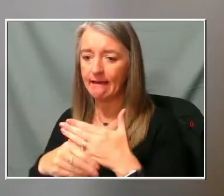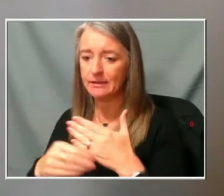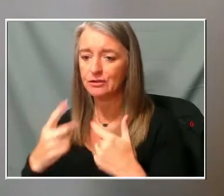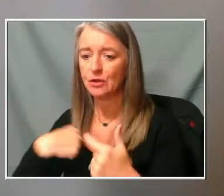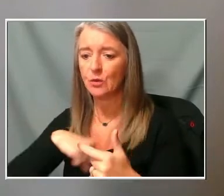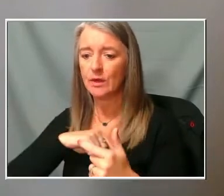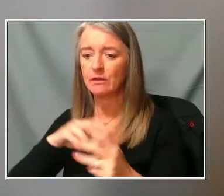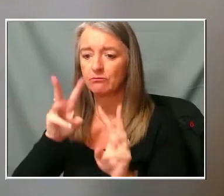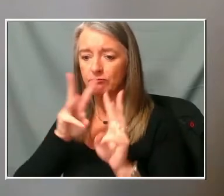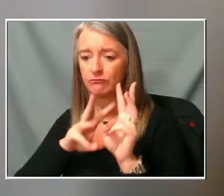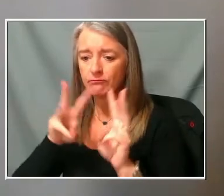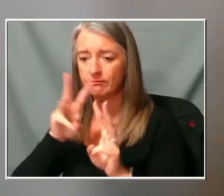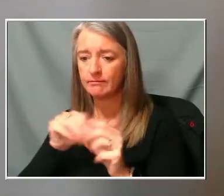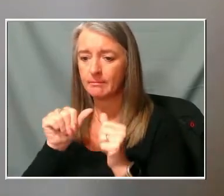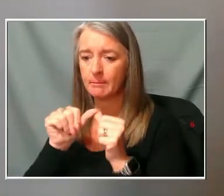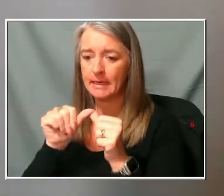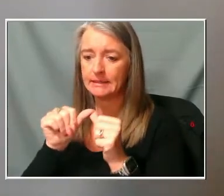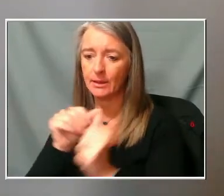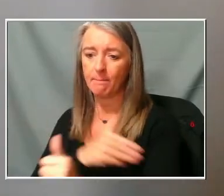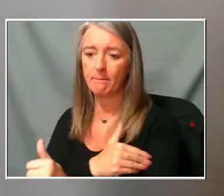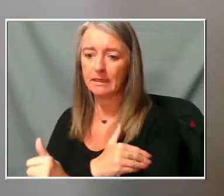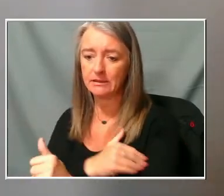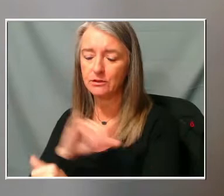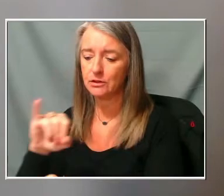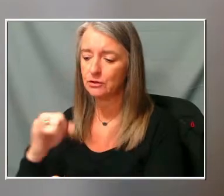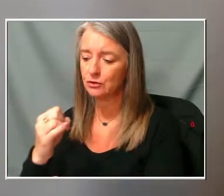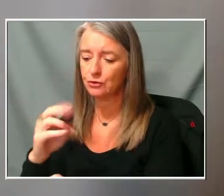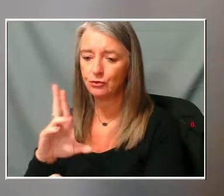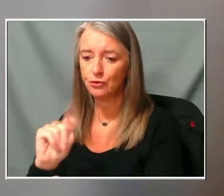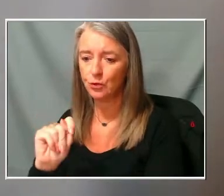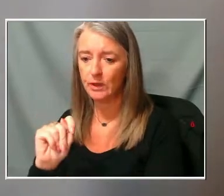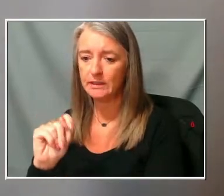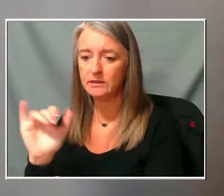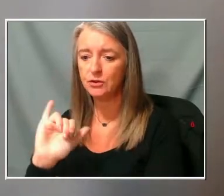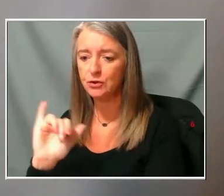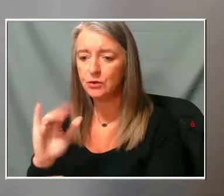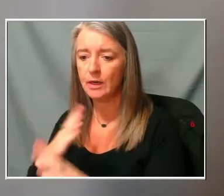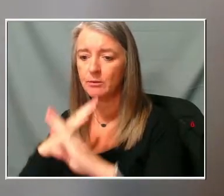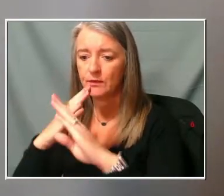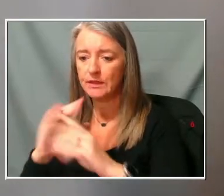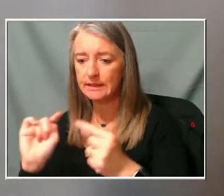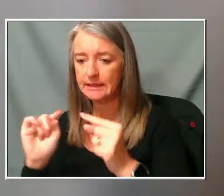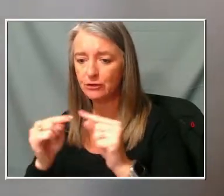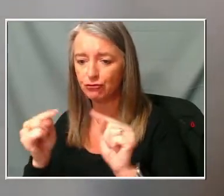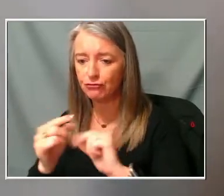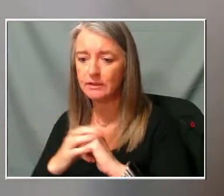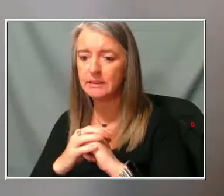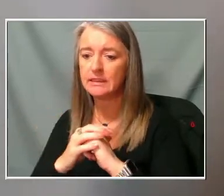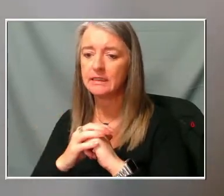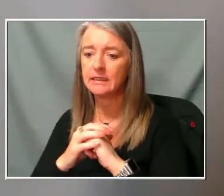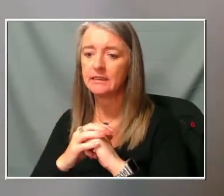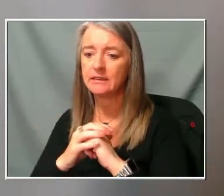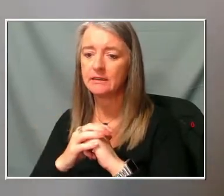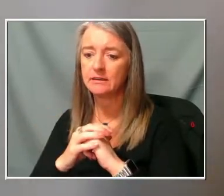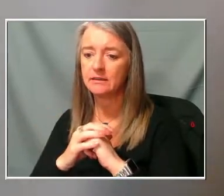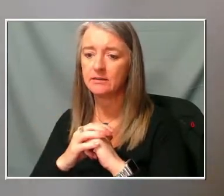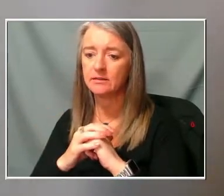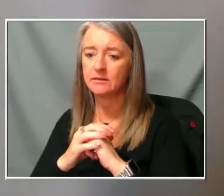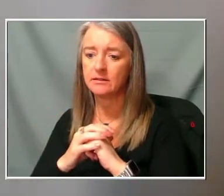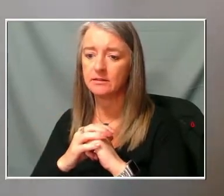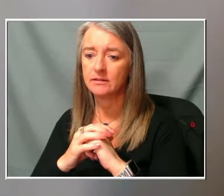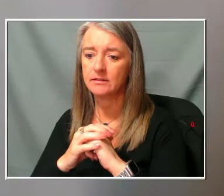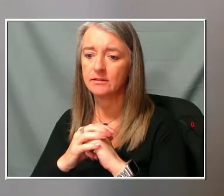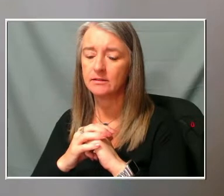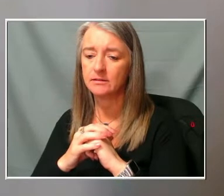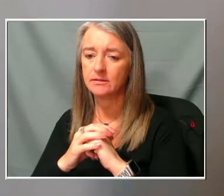worry about, maintaining muscle and joint integrity as well as preventing injury. And so I also see a very